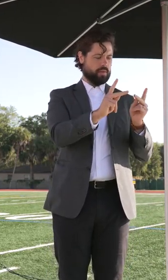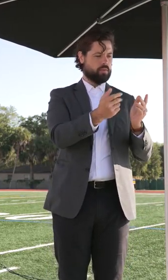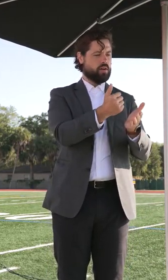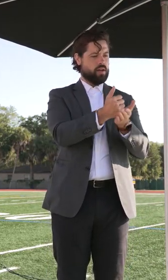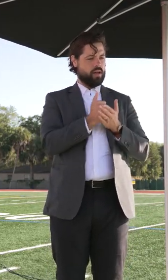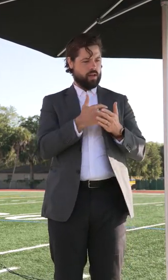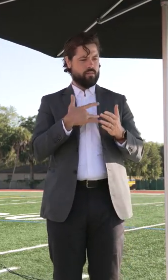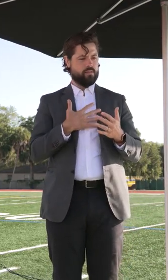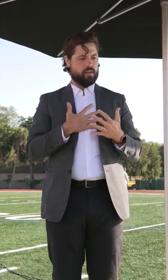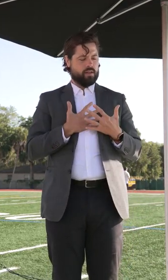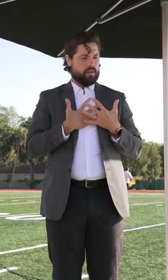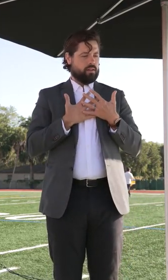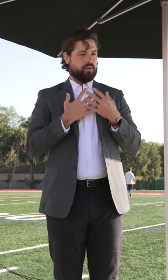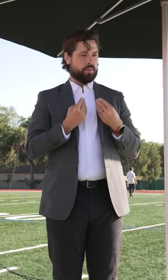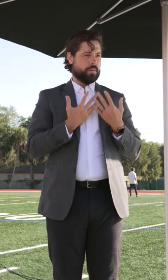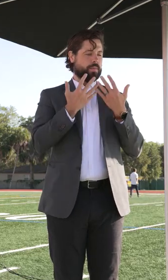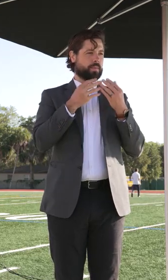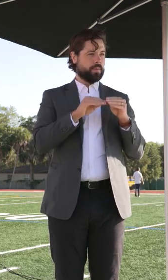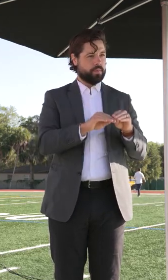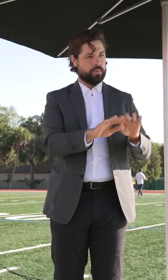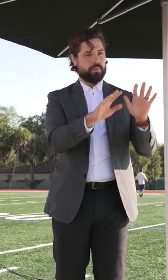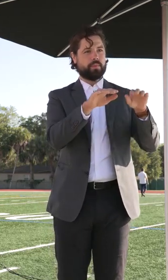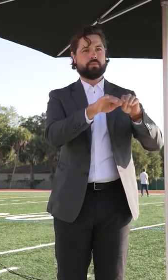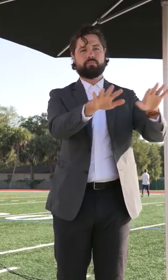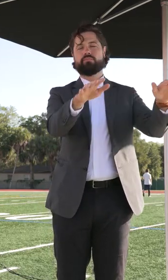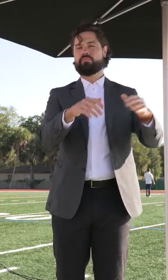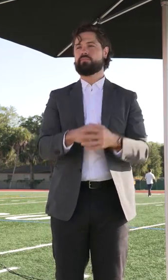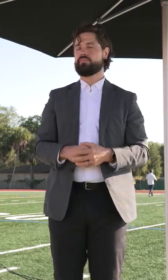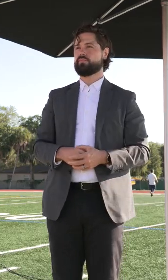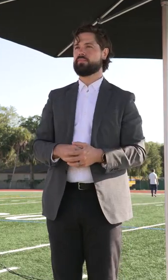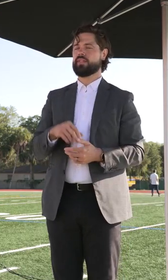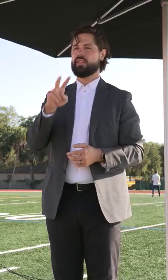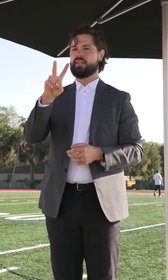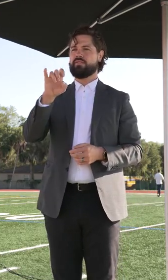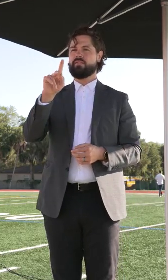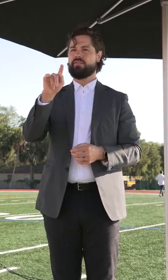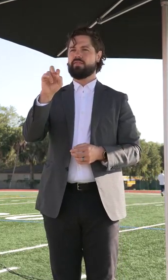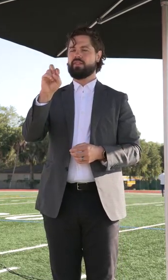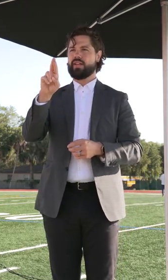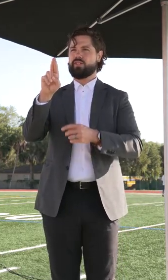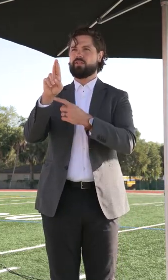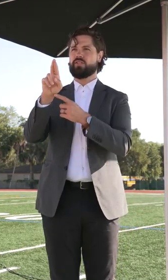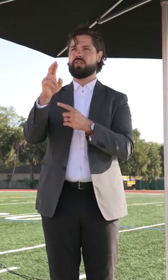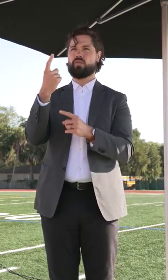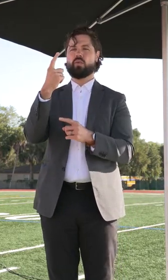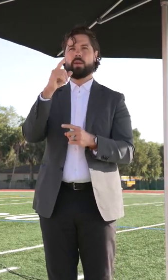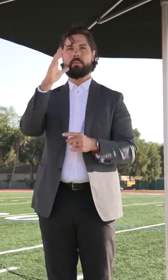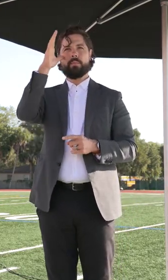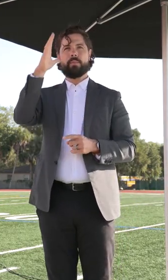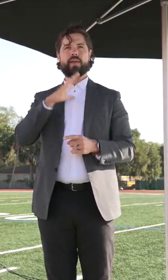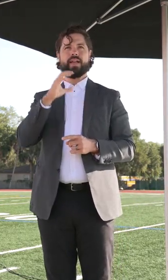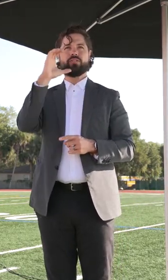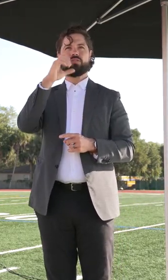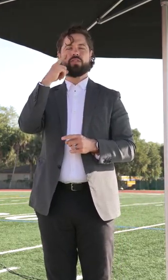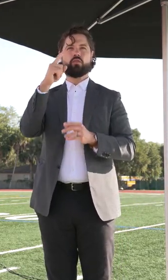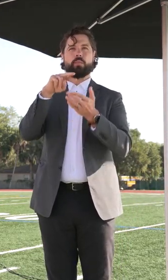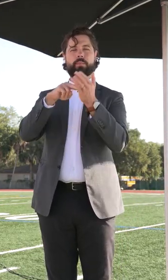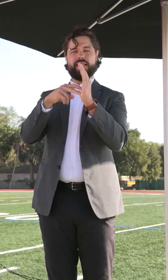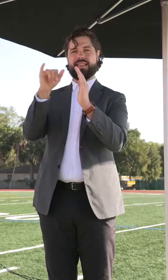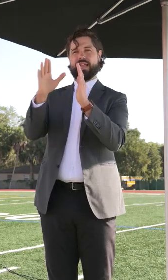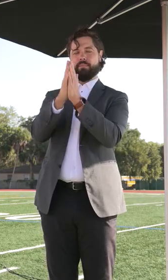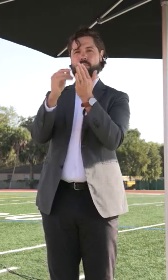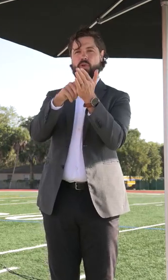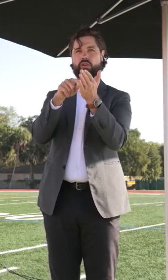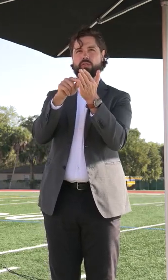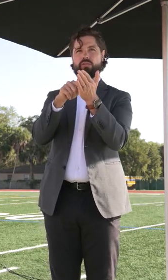serve. Viktor Frankl wrote about the power of sharing in his book, Man's Search for Meaning. While suffering in the